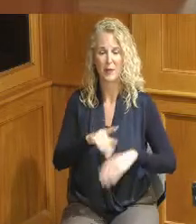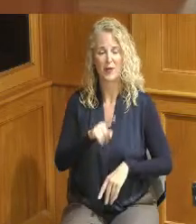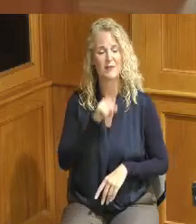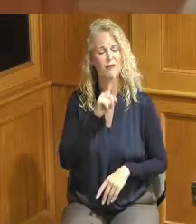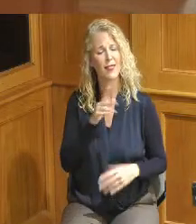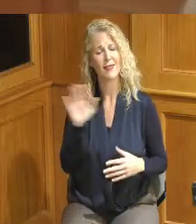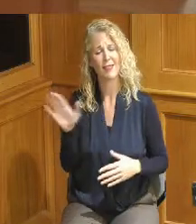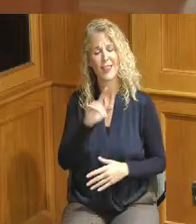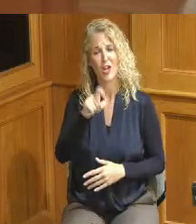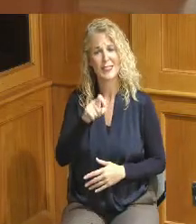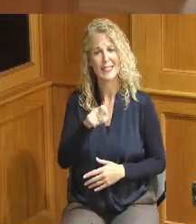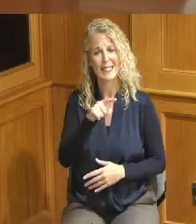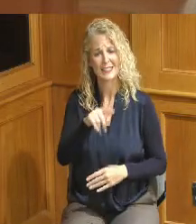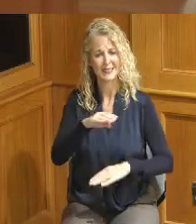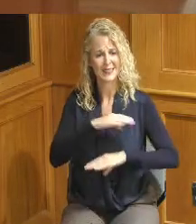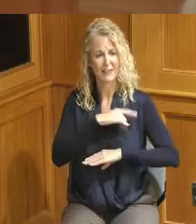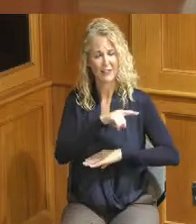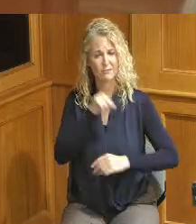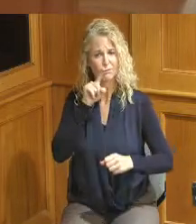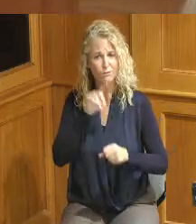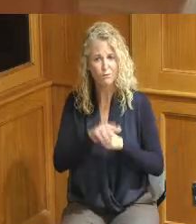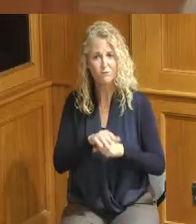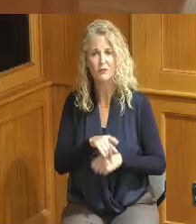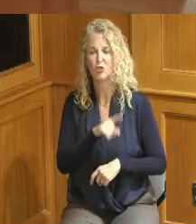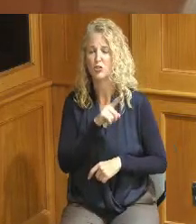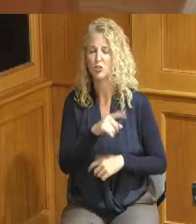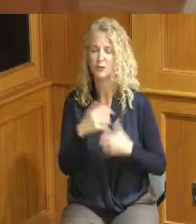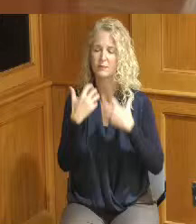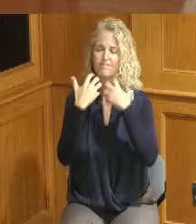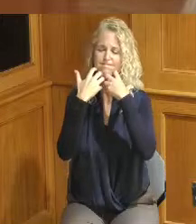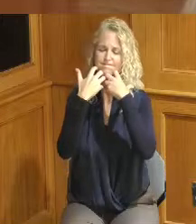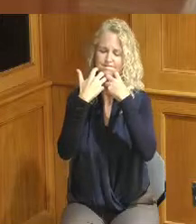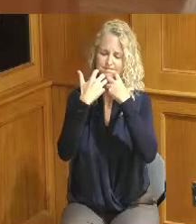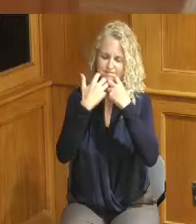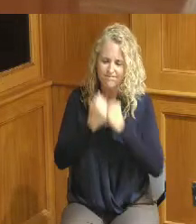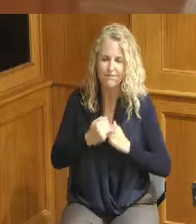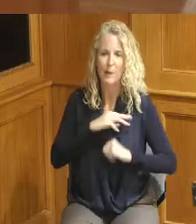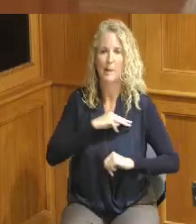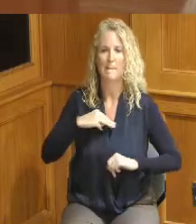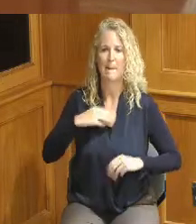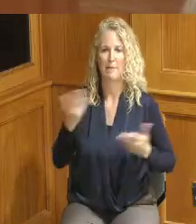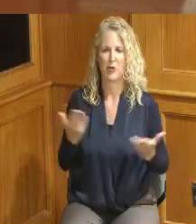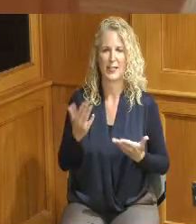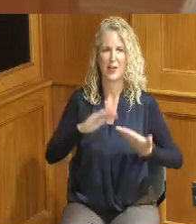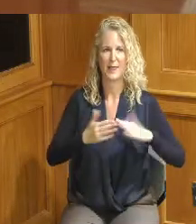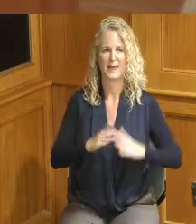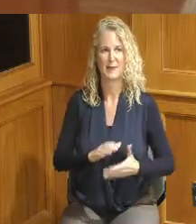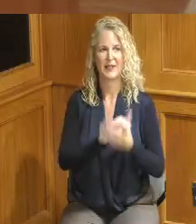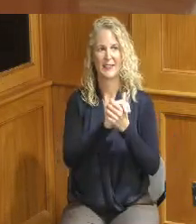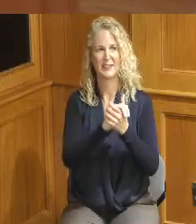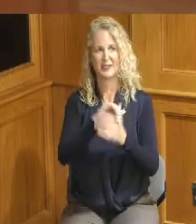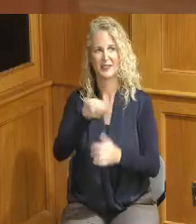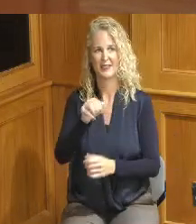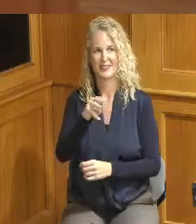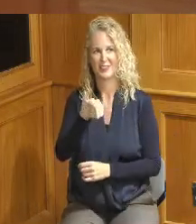their needs have made her an invaluable asset to the community. Congratulations,